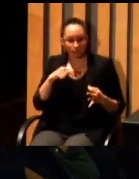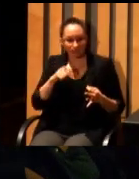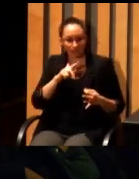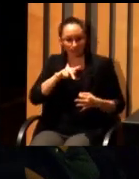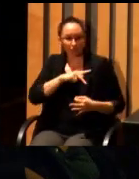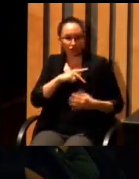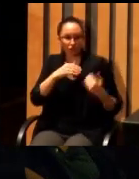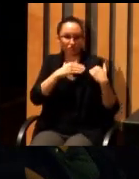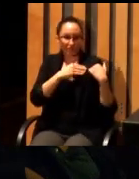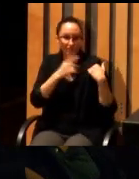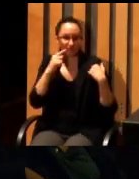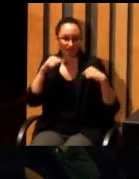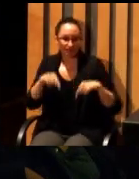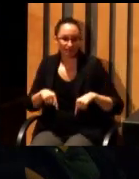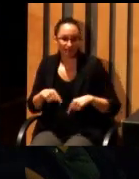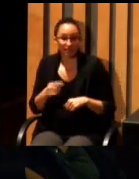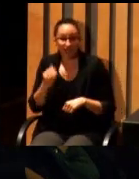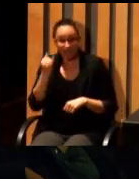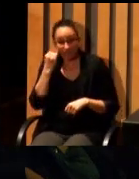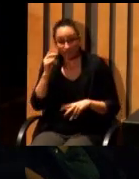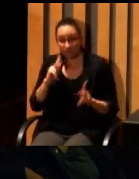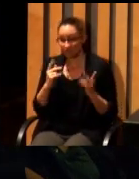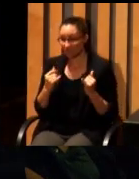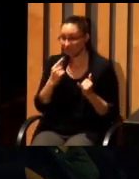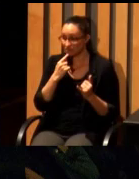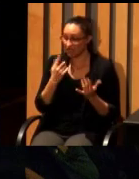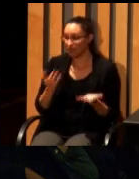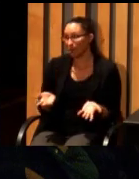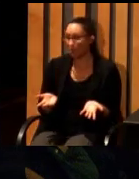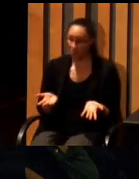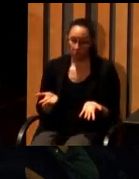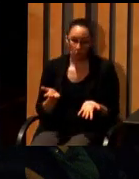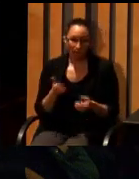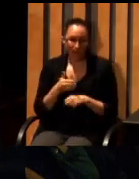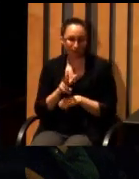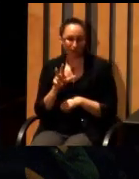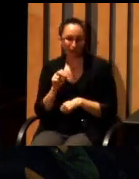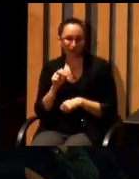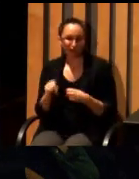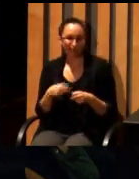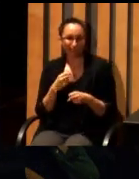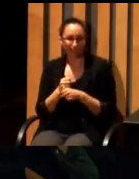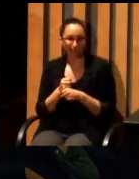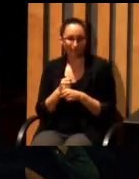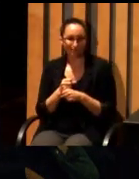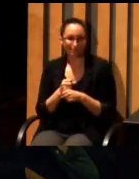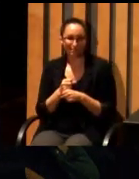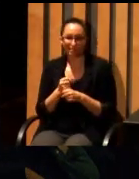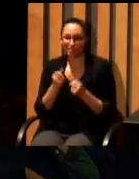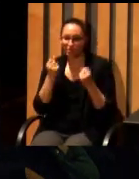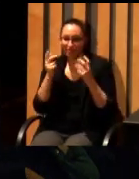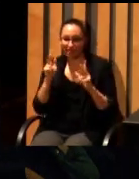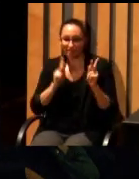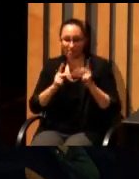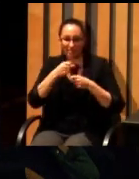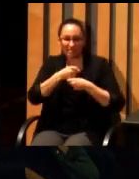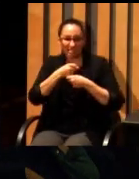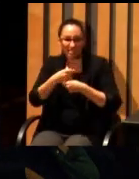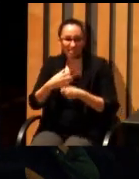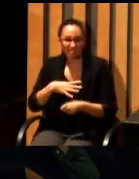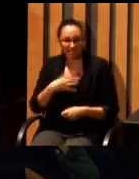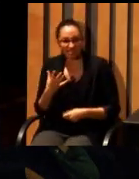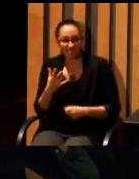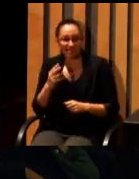this. And if people say at this point, this late in the game, after 30-some years, after this many people knowing about it, after Native